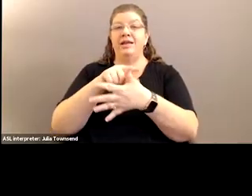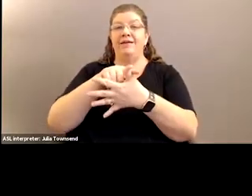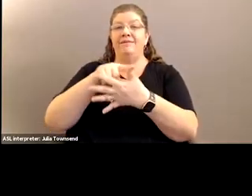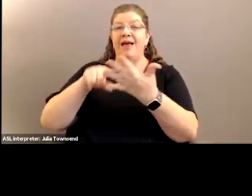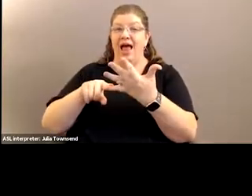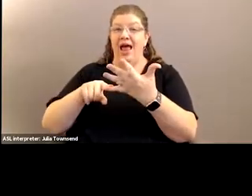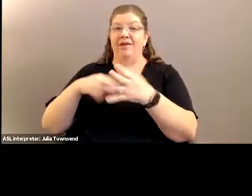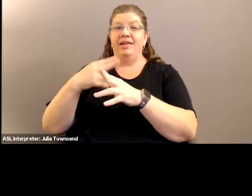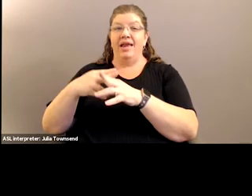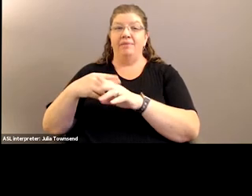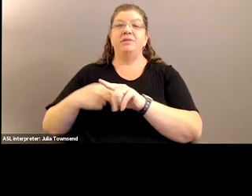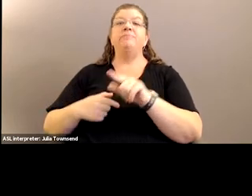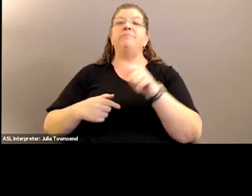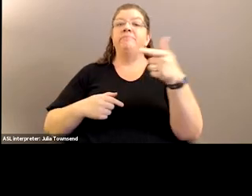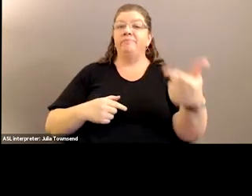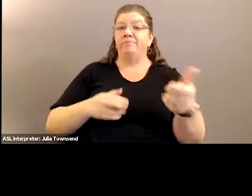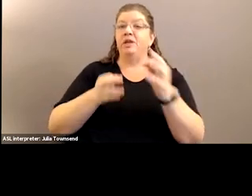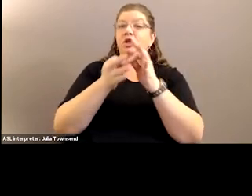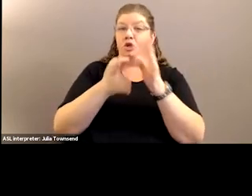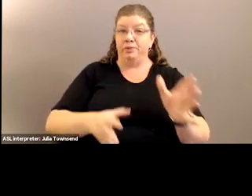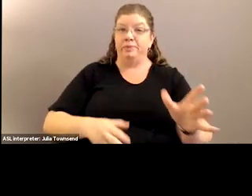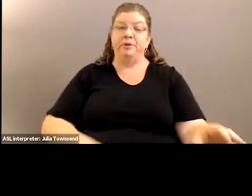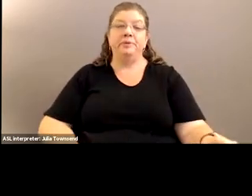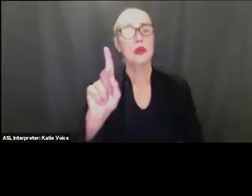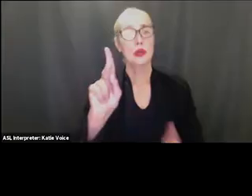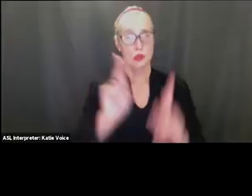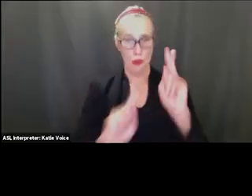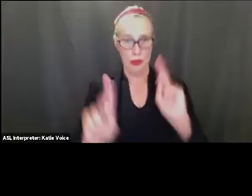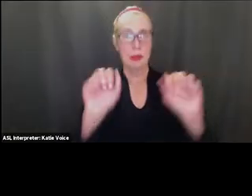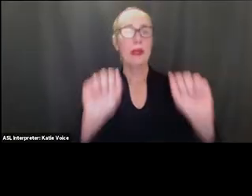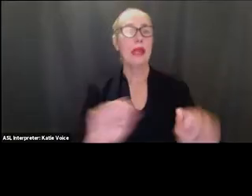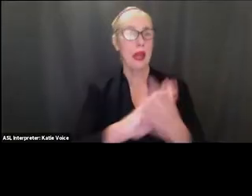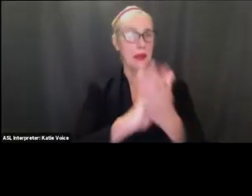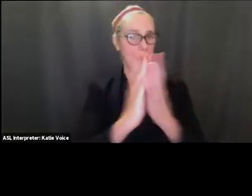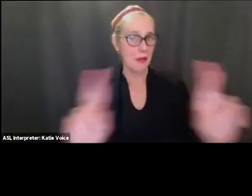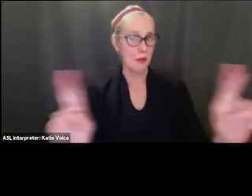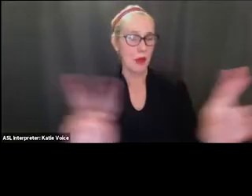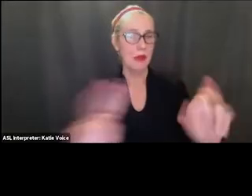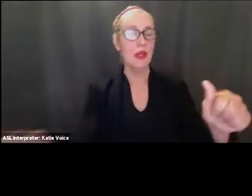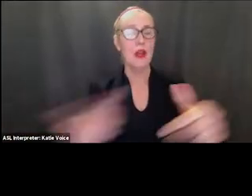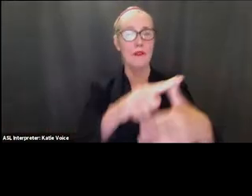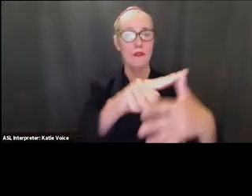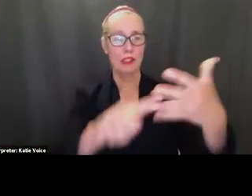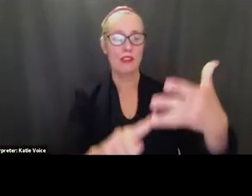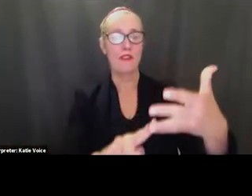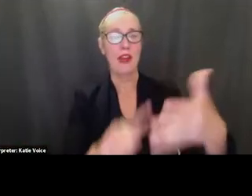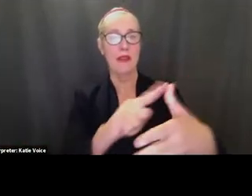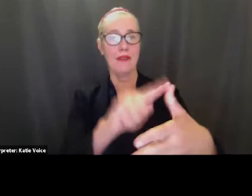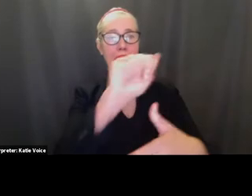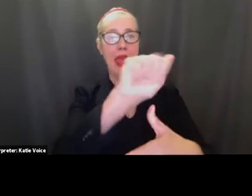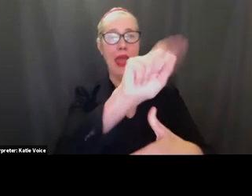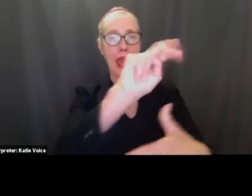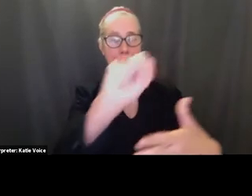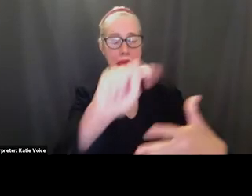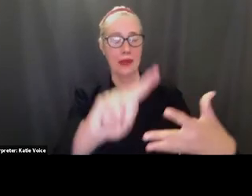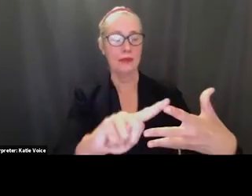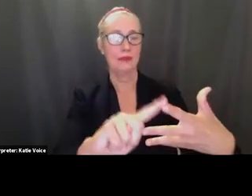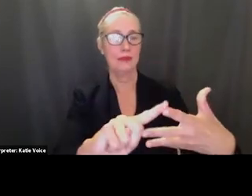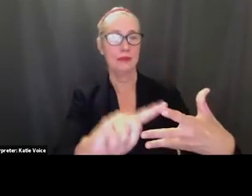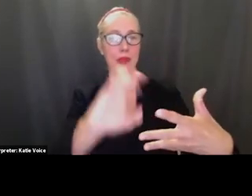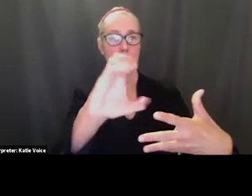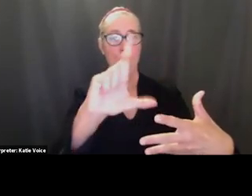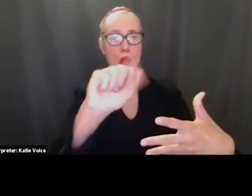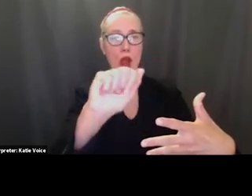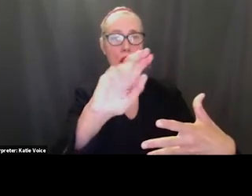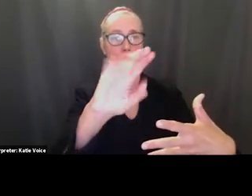five names at a time so that people can be ready and i will start with the first five and thomas claudia